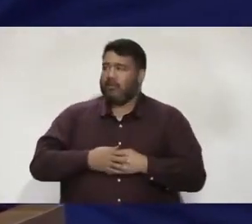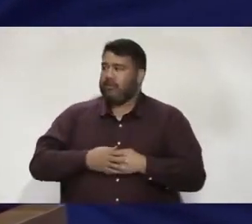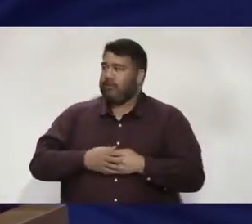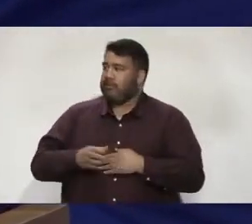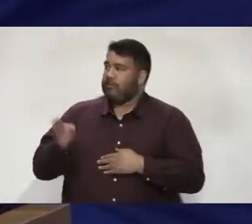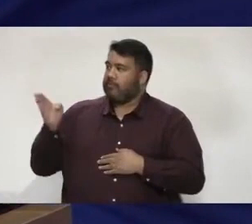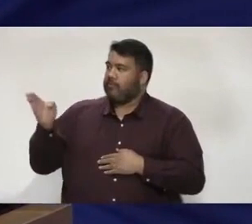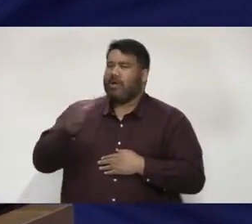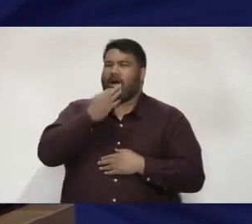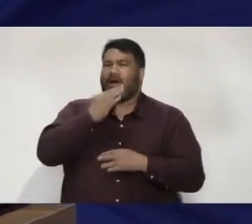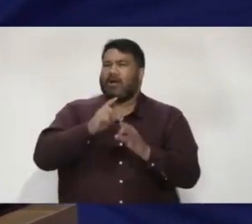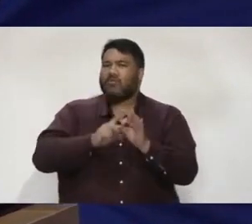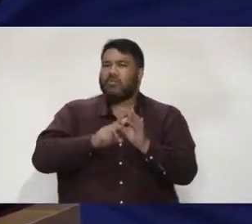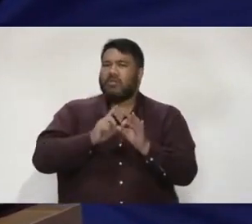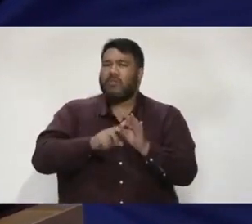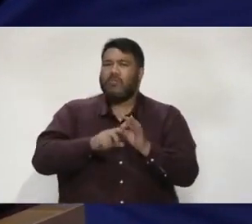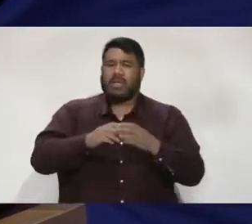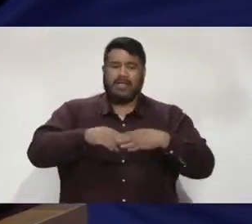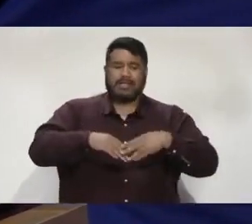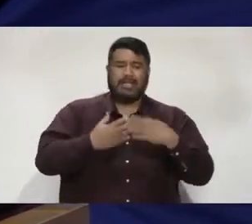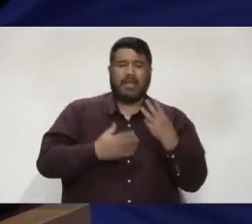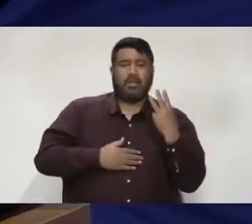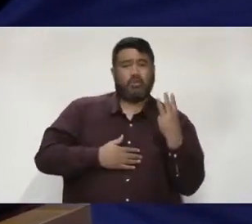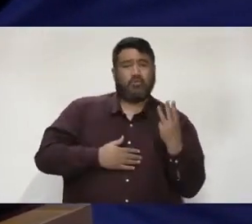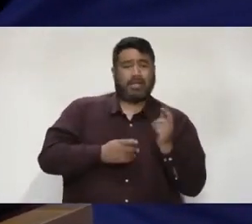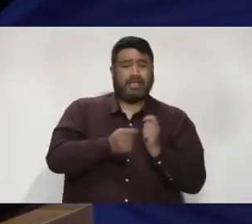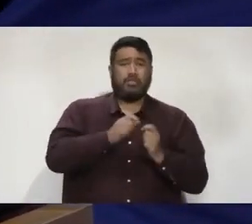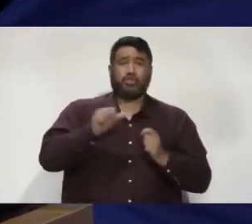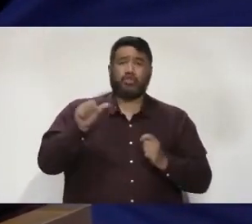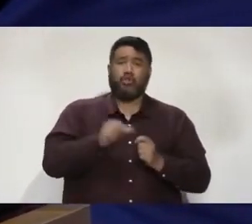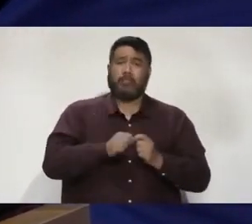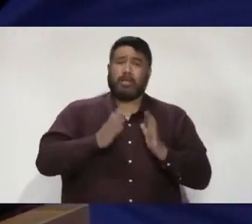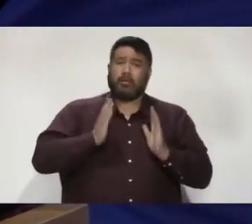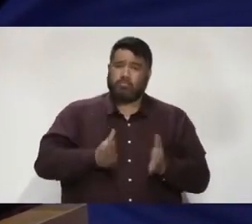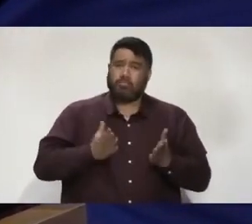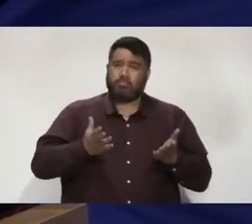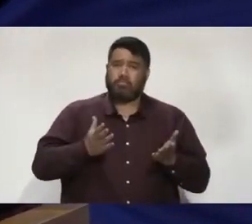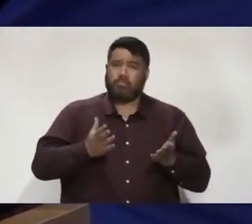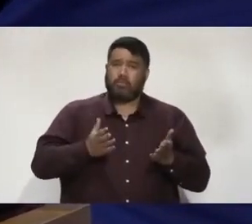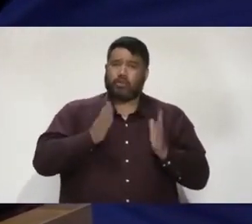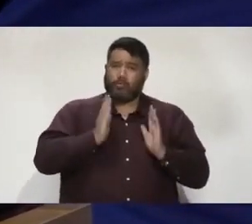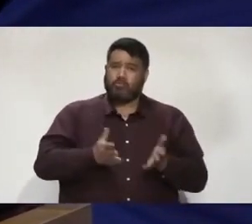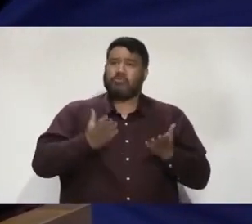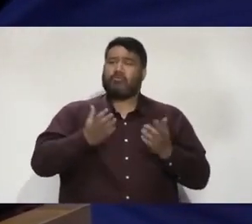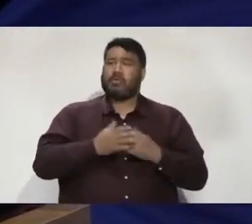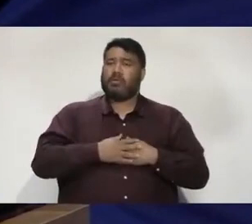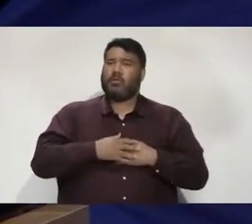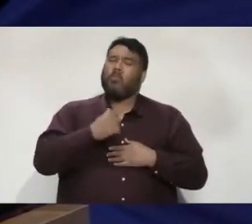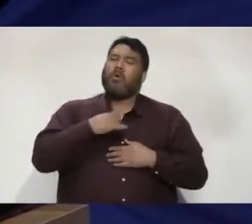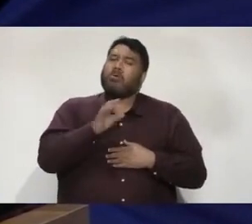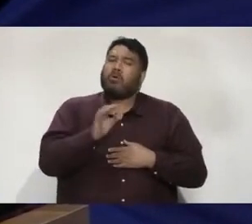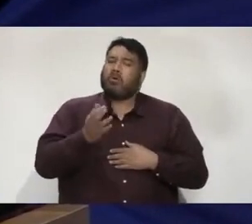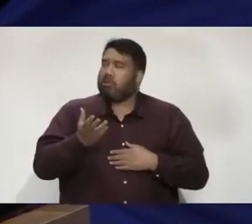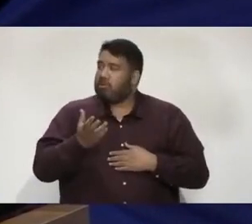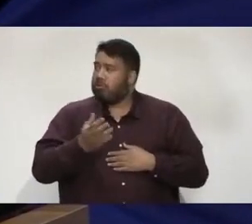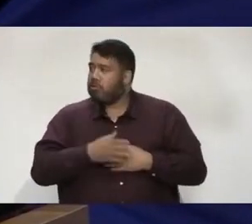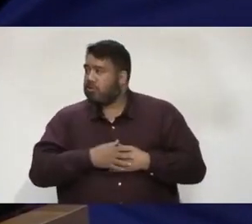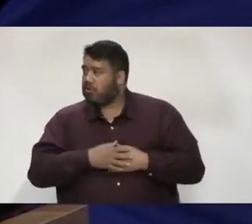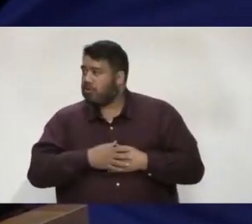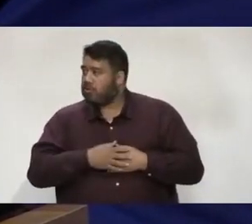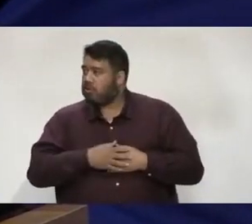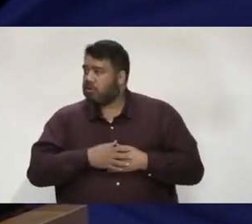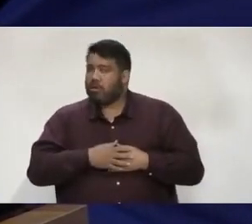Why not make day 3 tests mandatory? I mean, you have that public health response order where they have to test negative before leaving, and you have that low risk